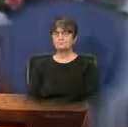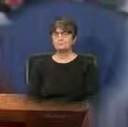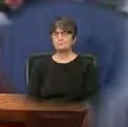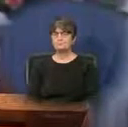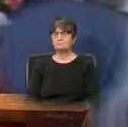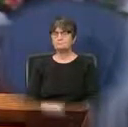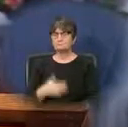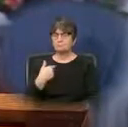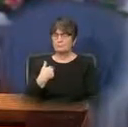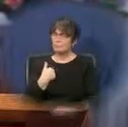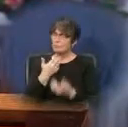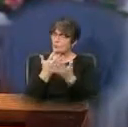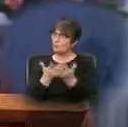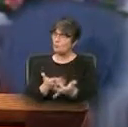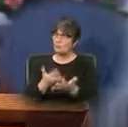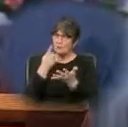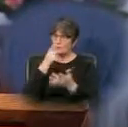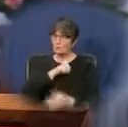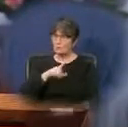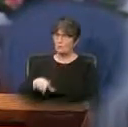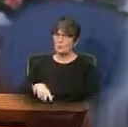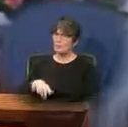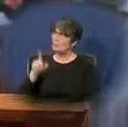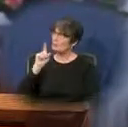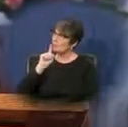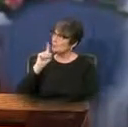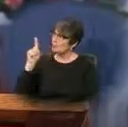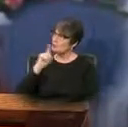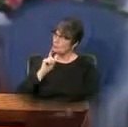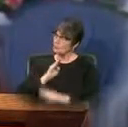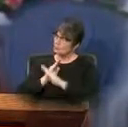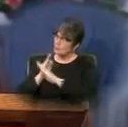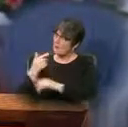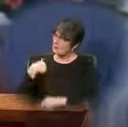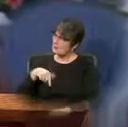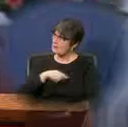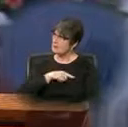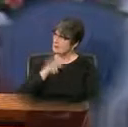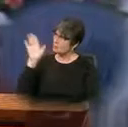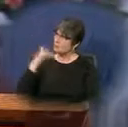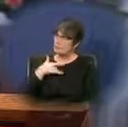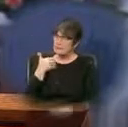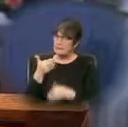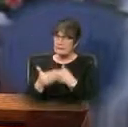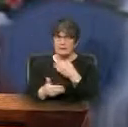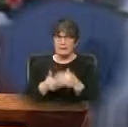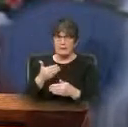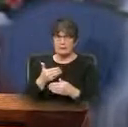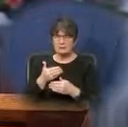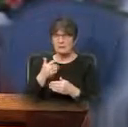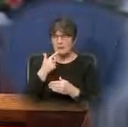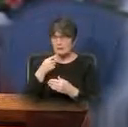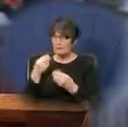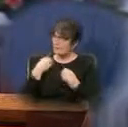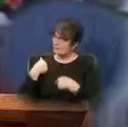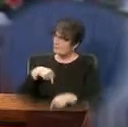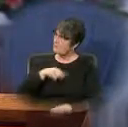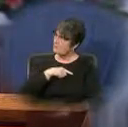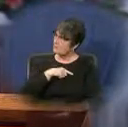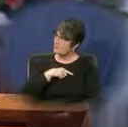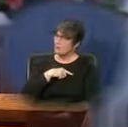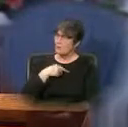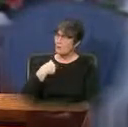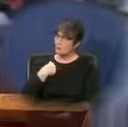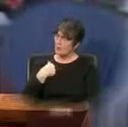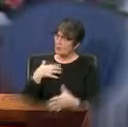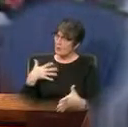Our soul waits for the Lord, who is our help and our shield. May your kindness, O Lord, be upon us who have put